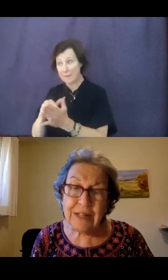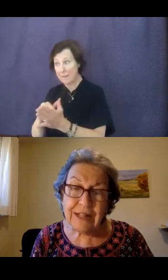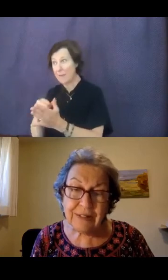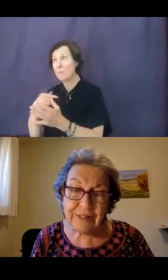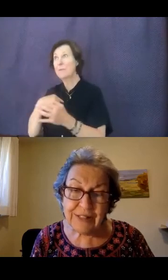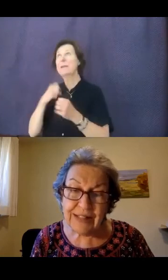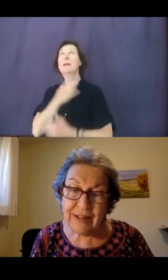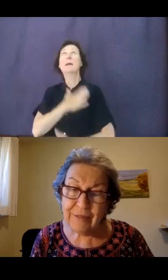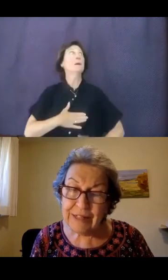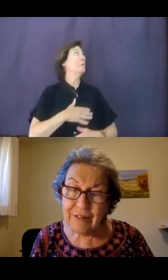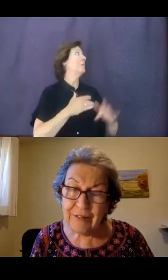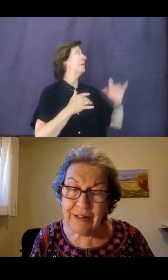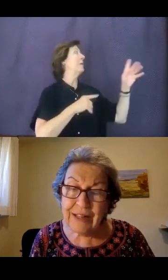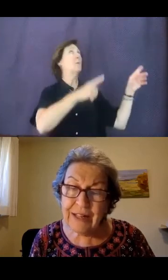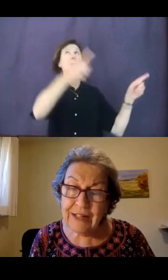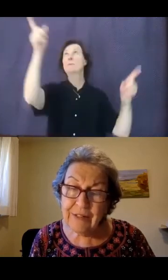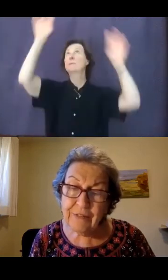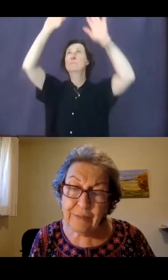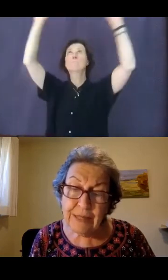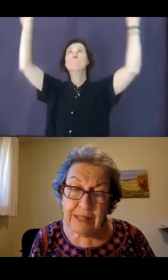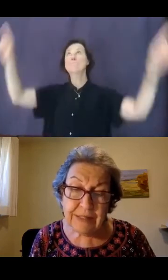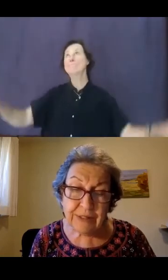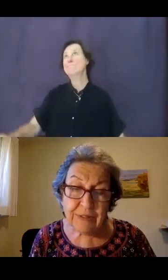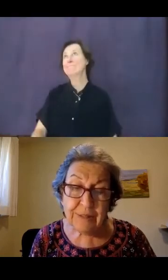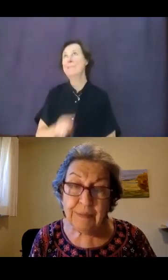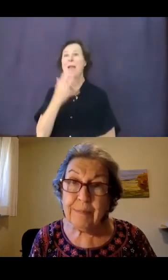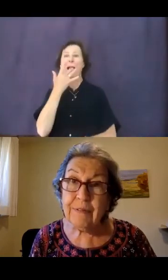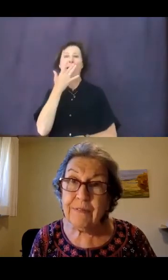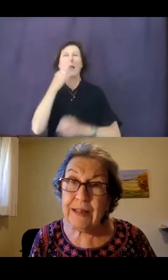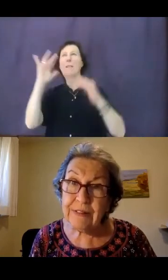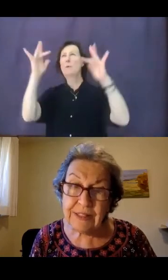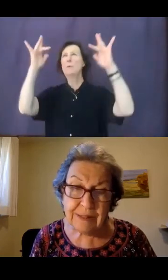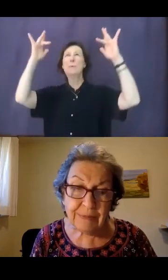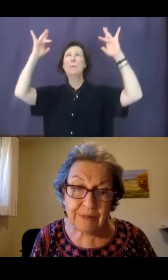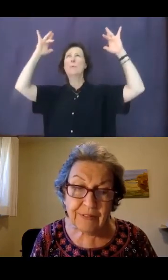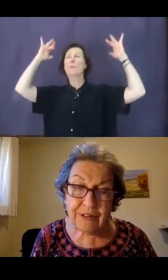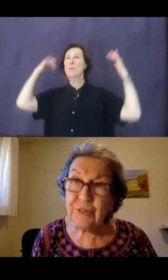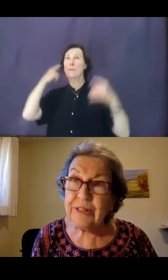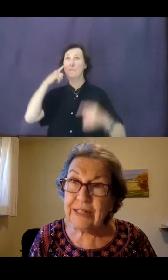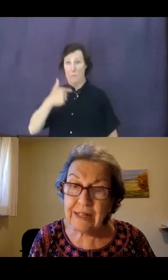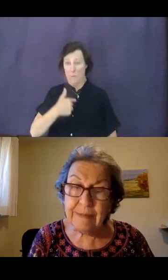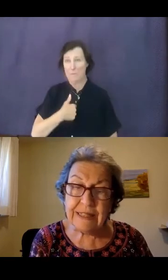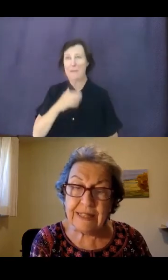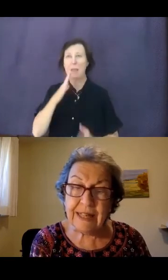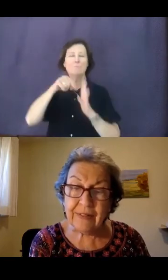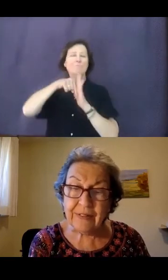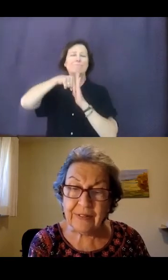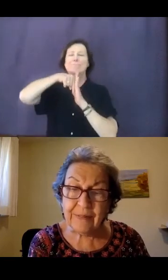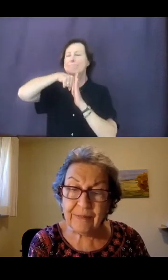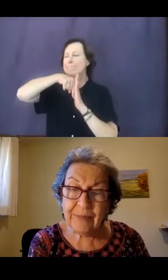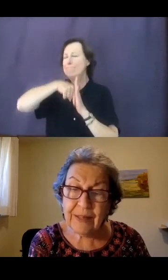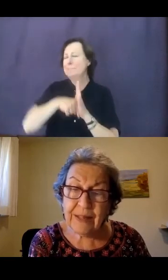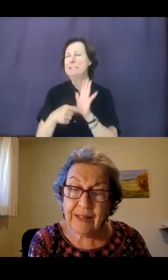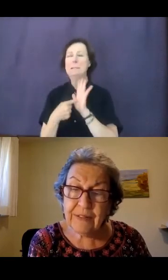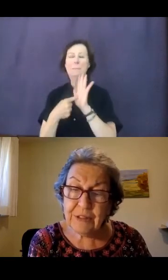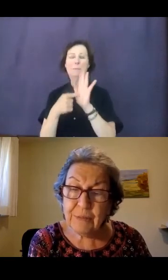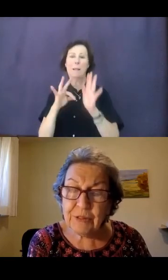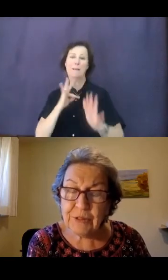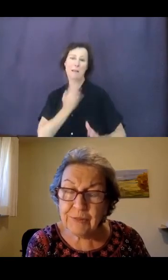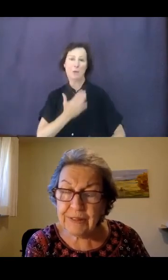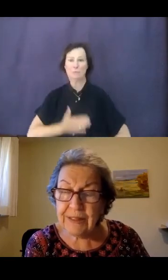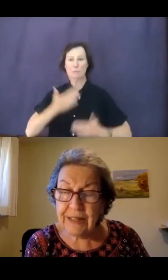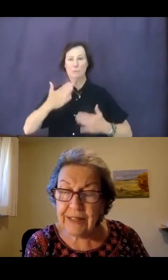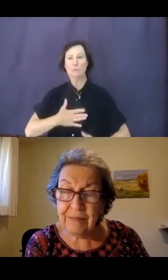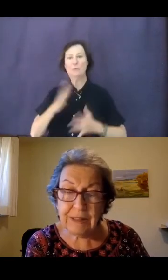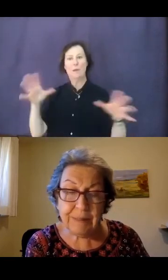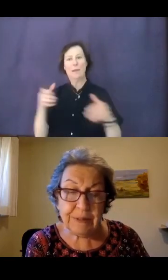glowing colors in that window, I know for me, it's going to be a profound symbol of our joy at coming together. There's more to